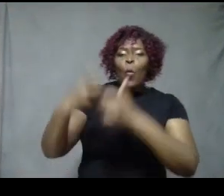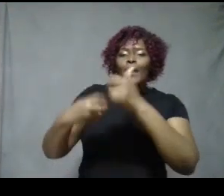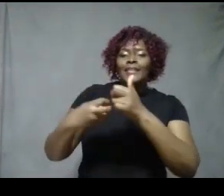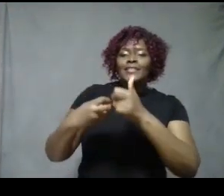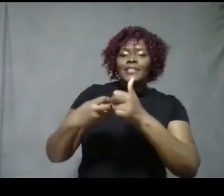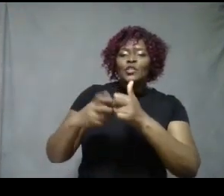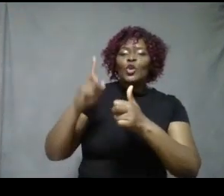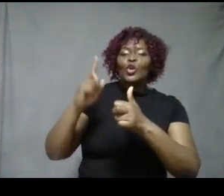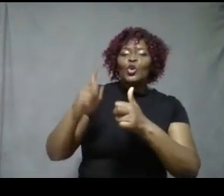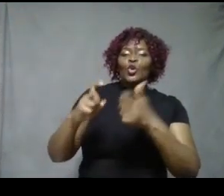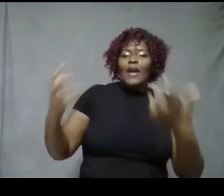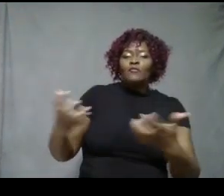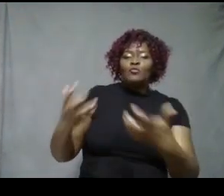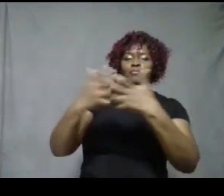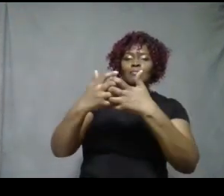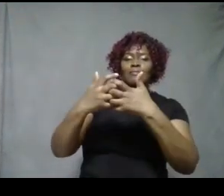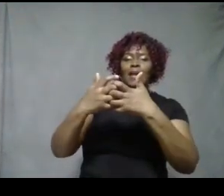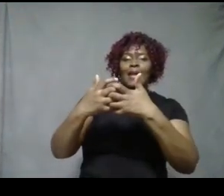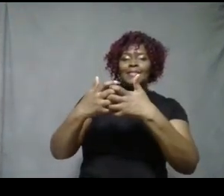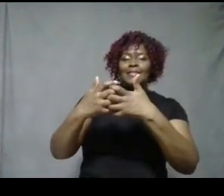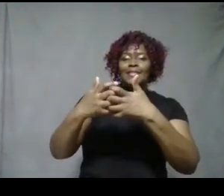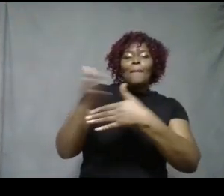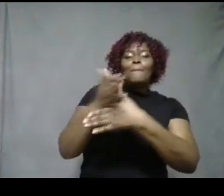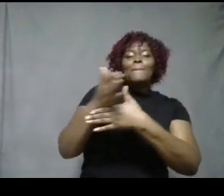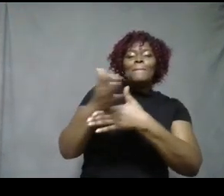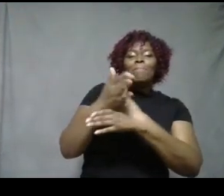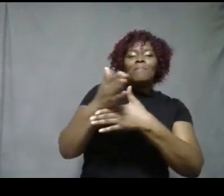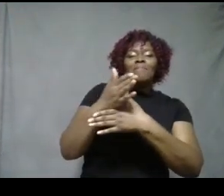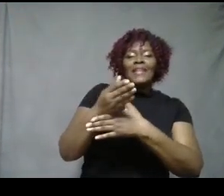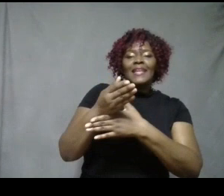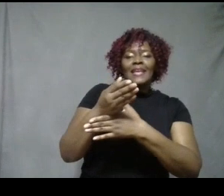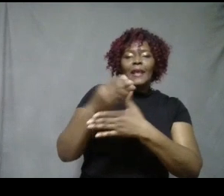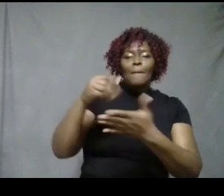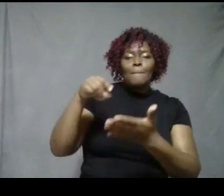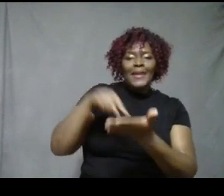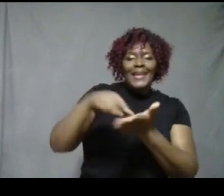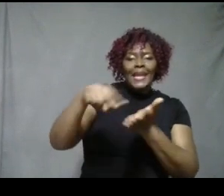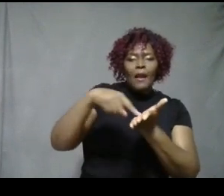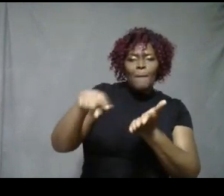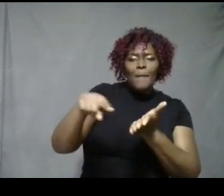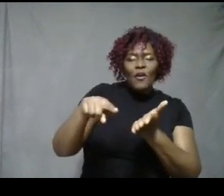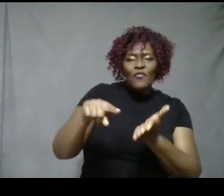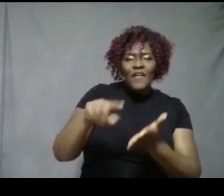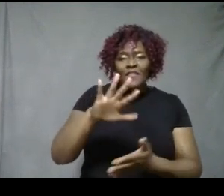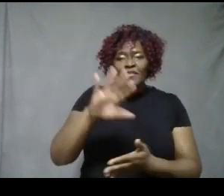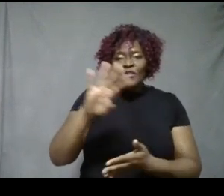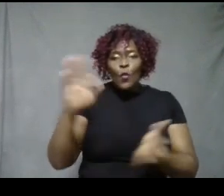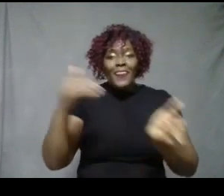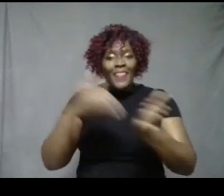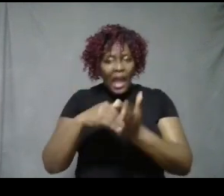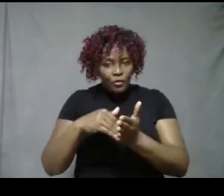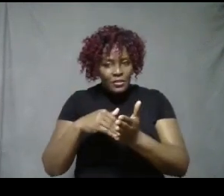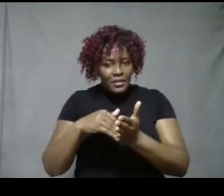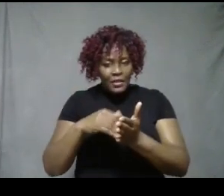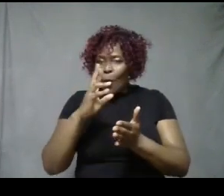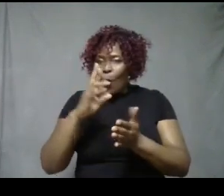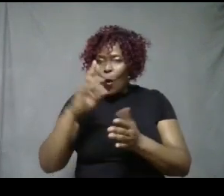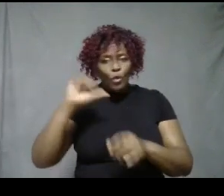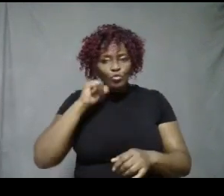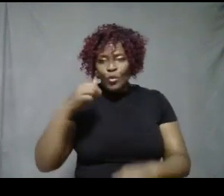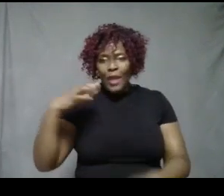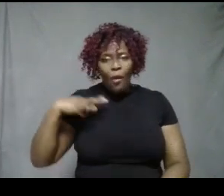meet the median income of at least $54,000 before you're eligible to be able to use